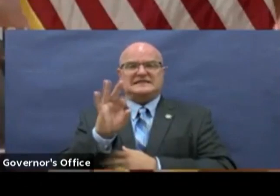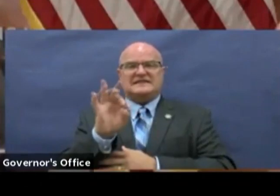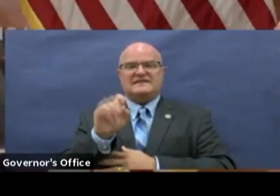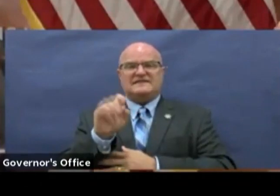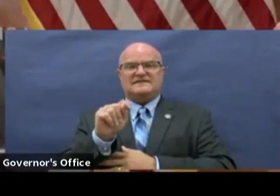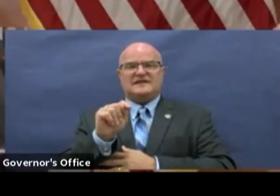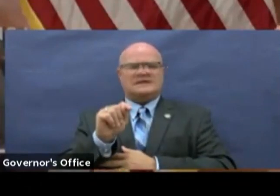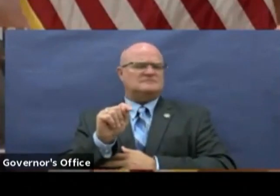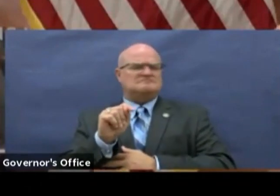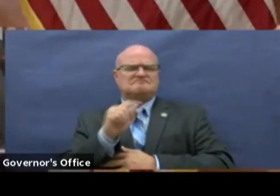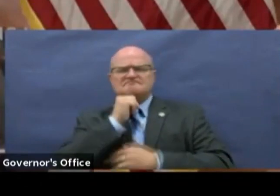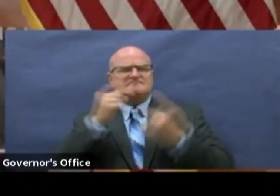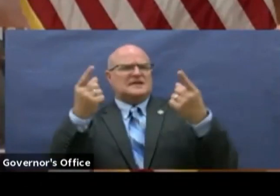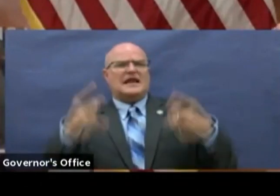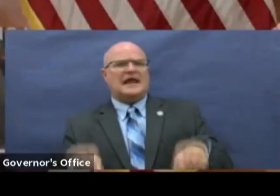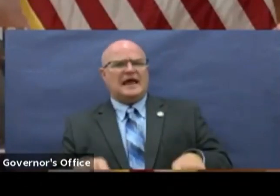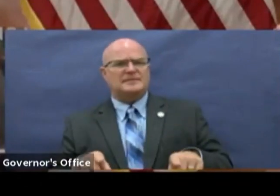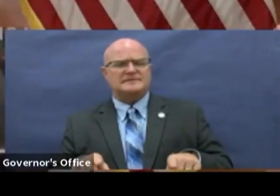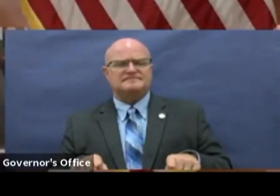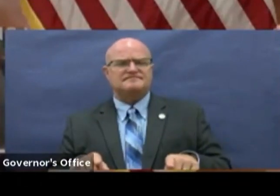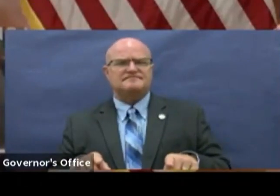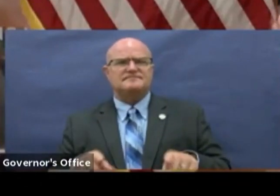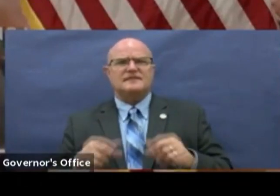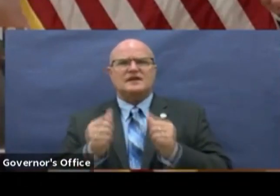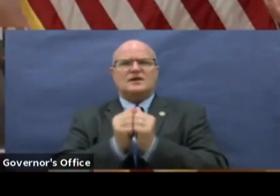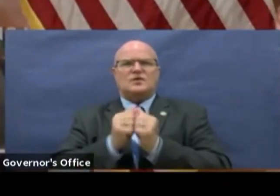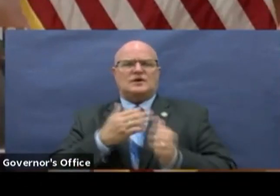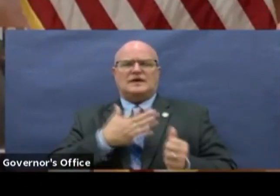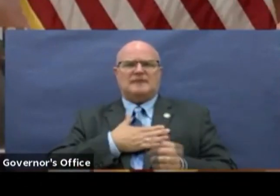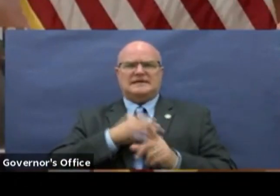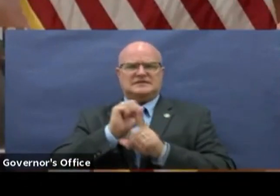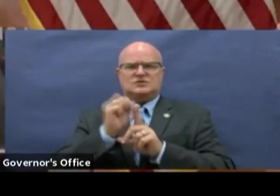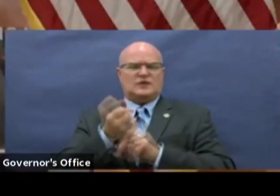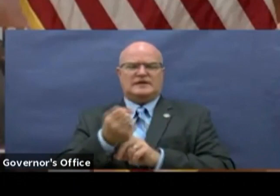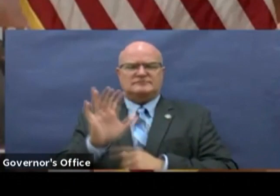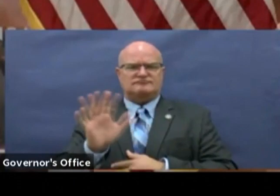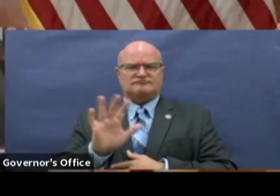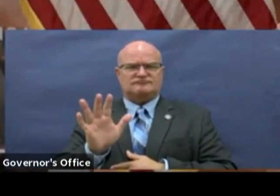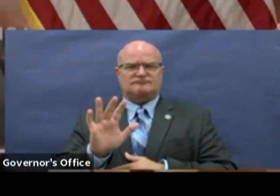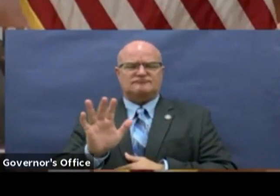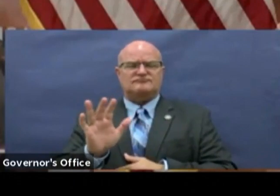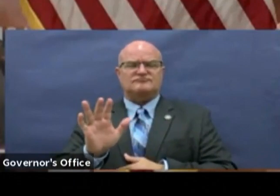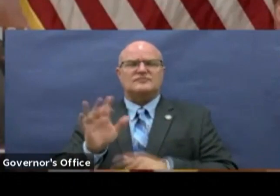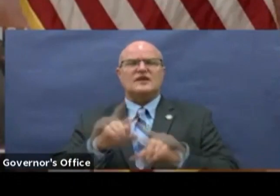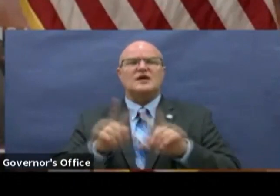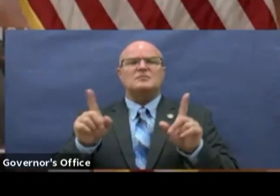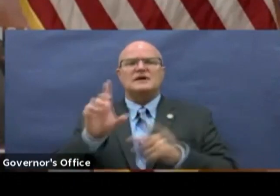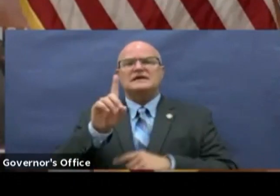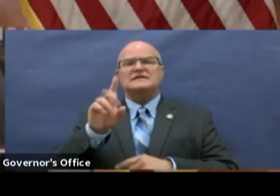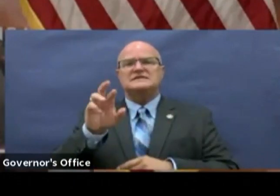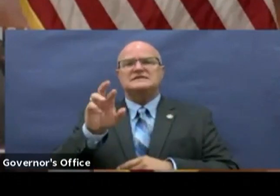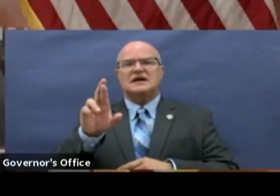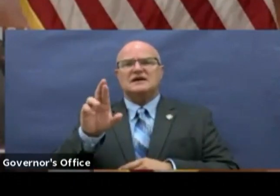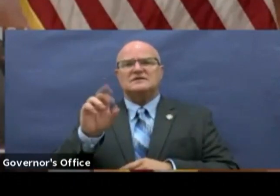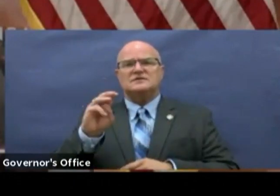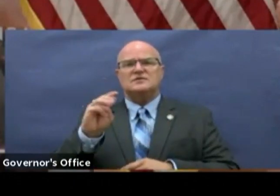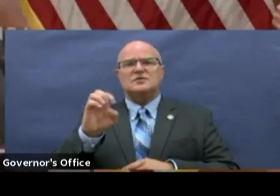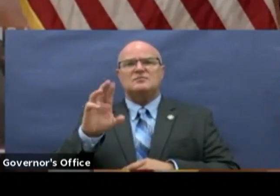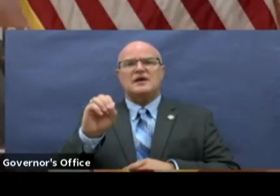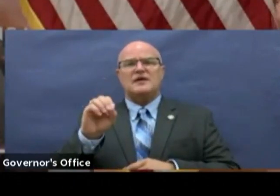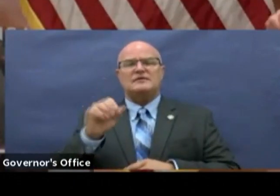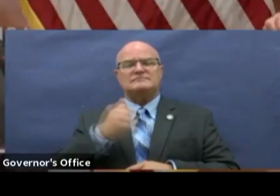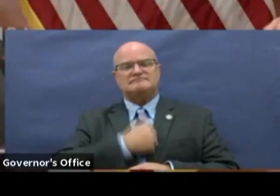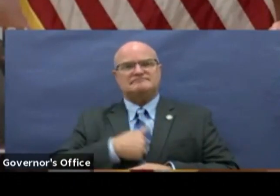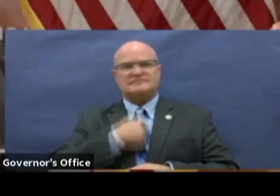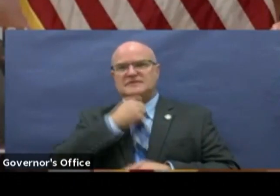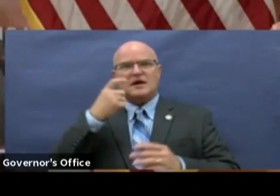Well, that was not the case in my situation. But Dr. Romero, and again, I